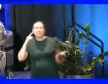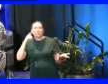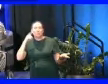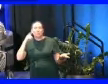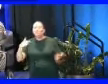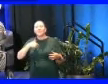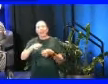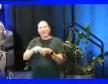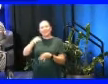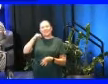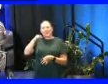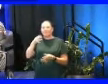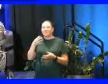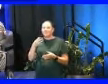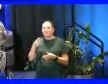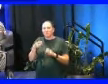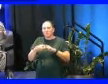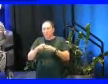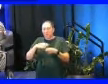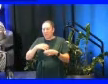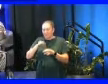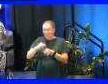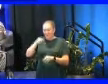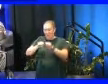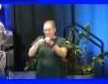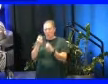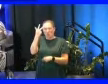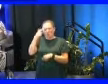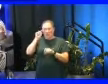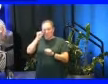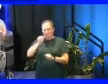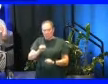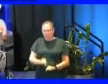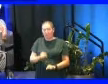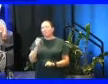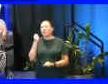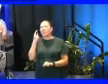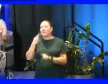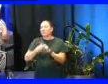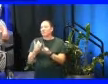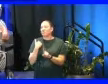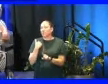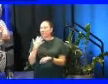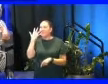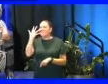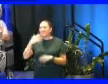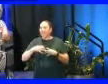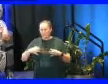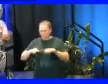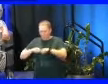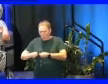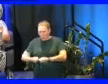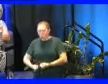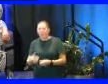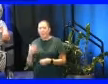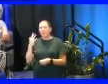have a spinal disease, but like I said, my spine was broken in 3 places 11 months ago. My 5 ribs was broke, my